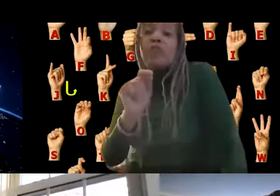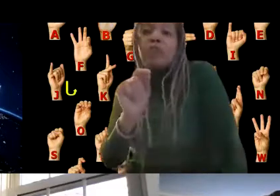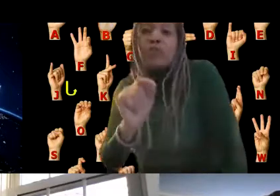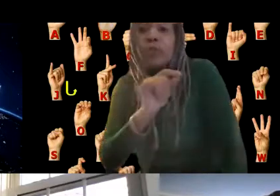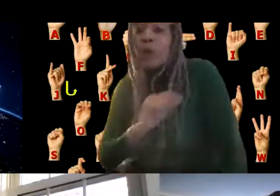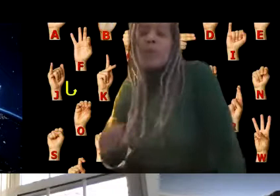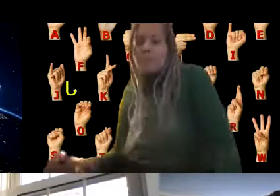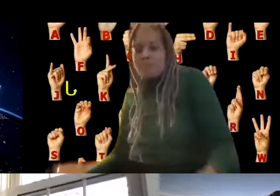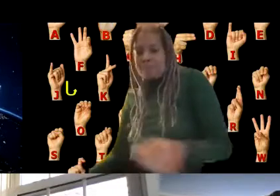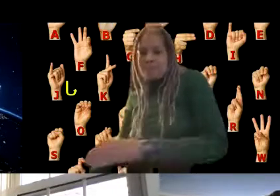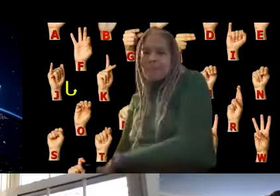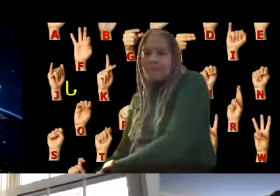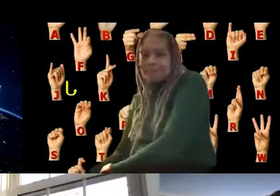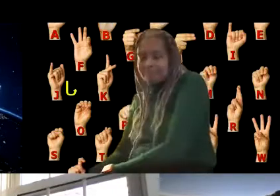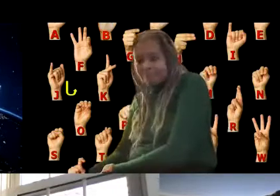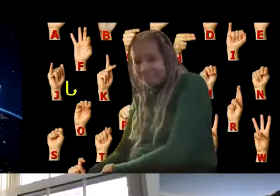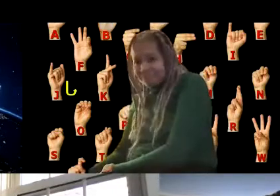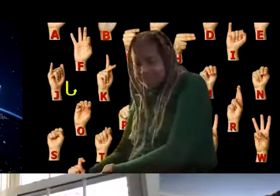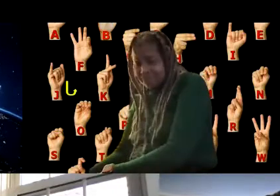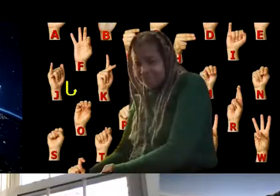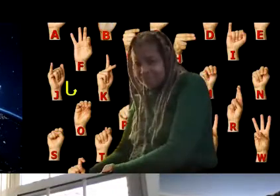how many do you know?